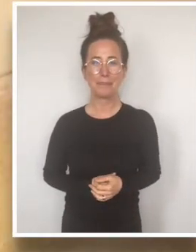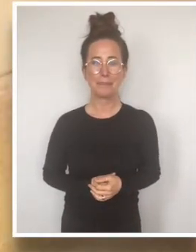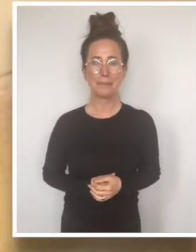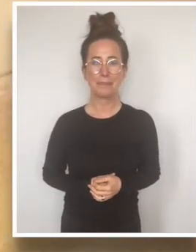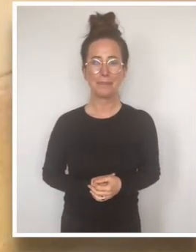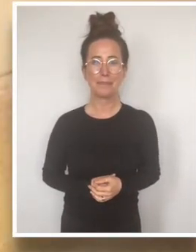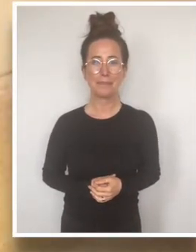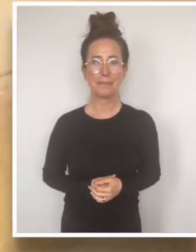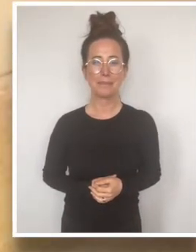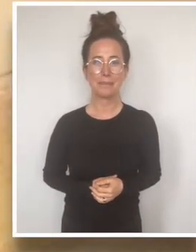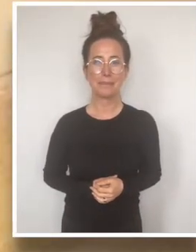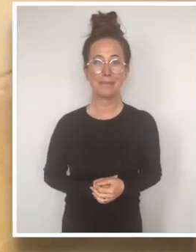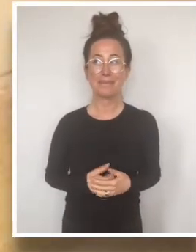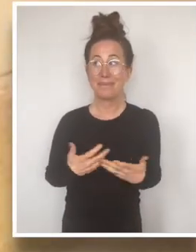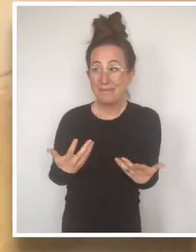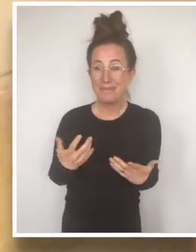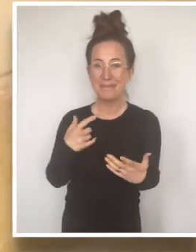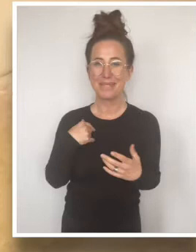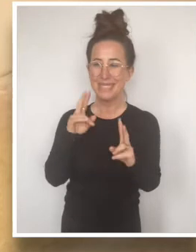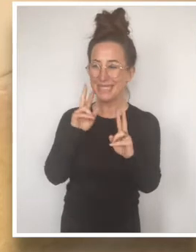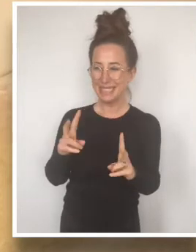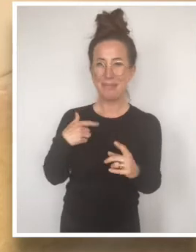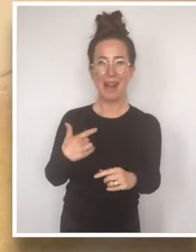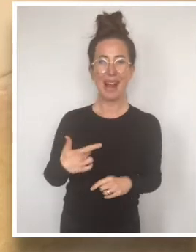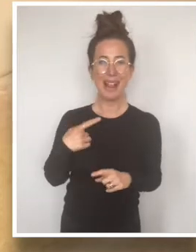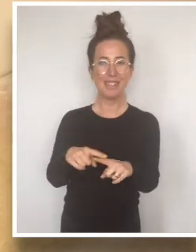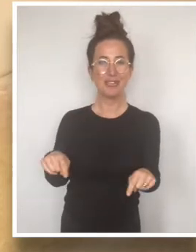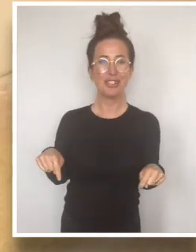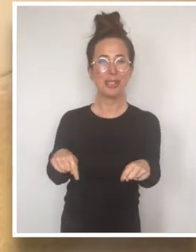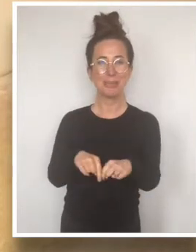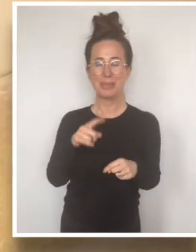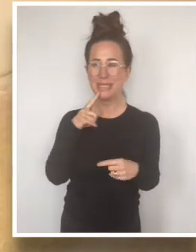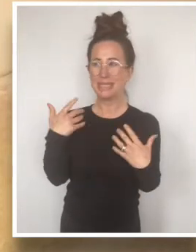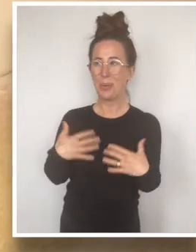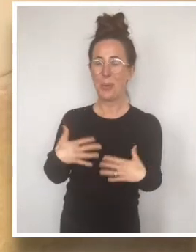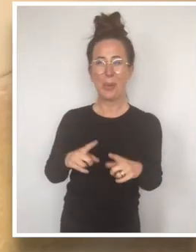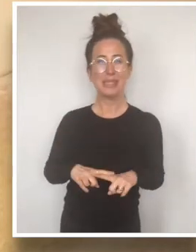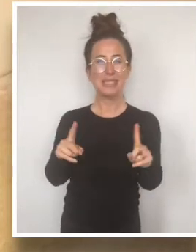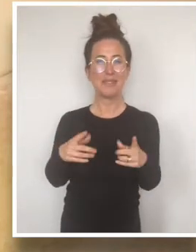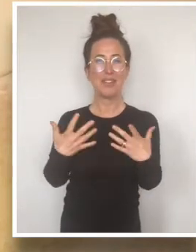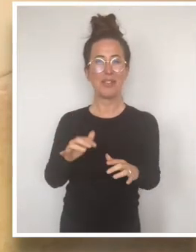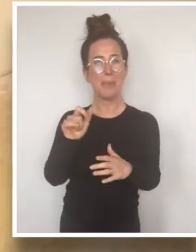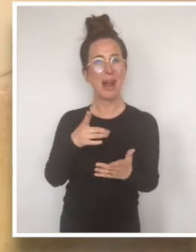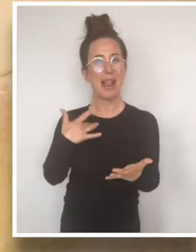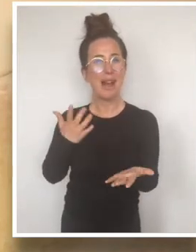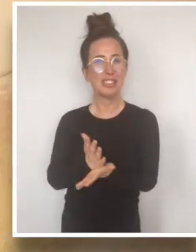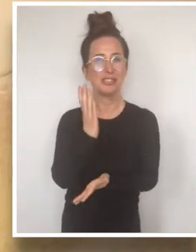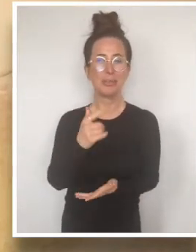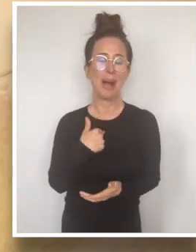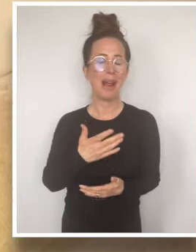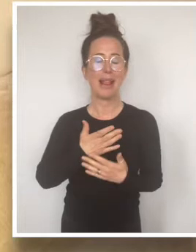As you can see, my actual living room is quite different from the one that you saw on the live stream. I do love